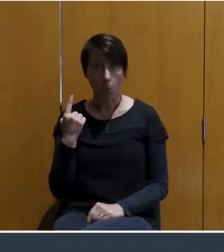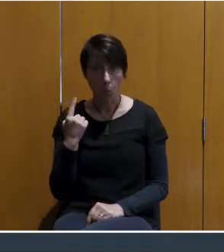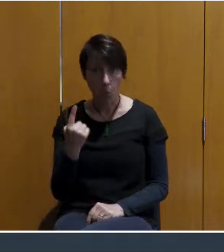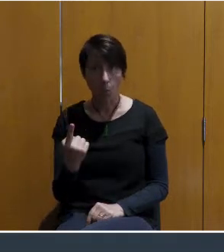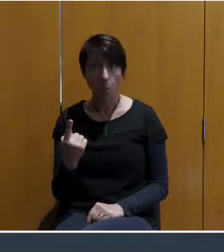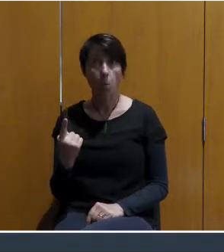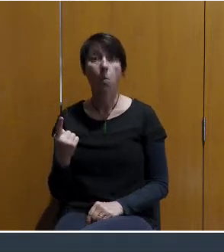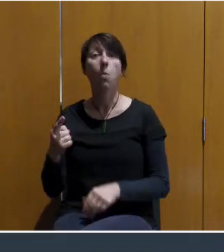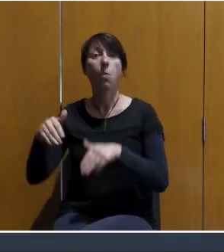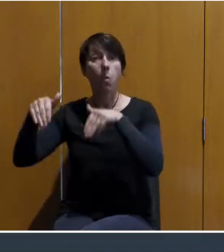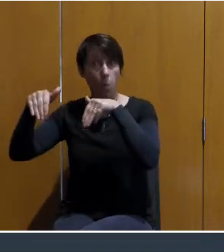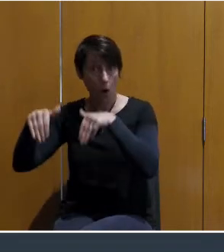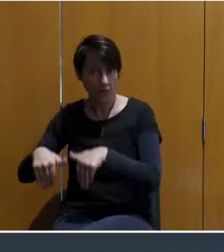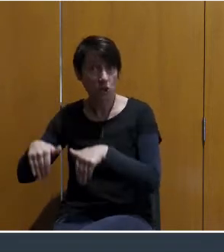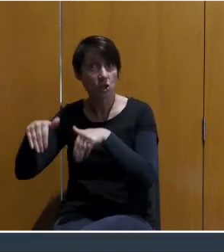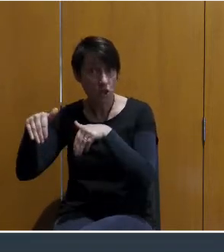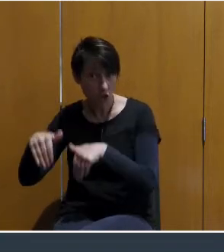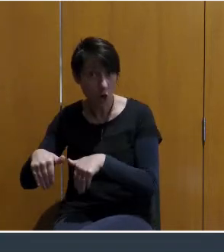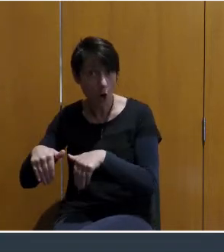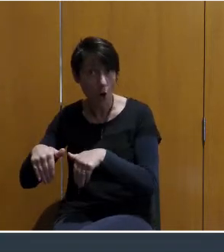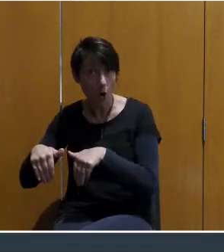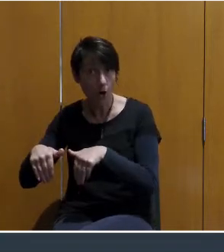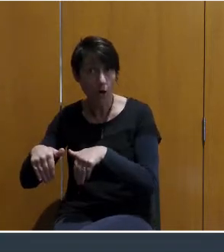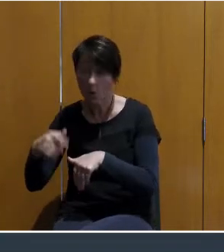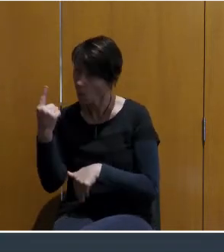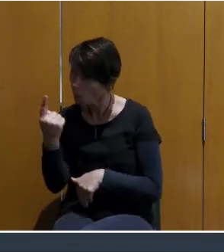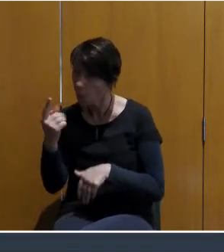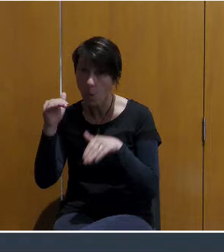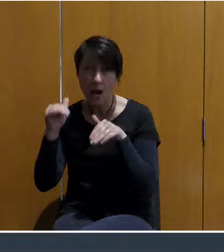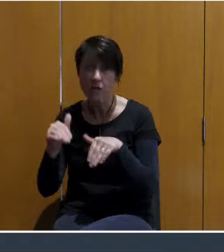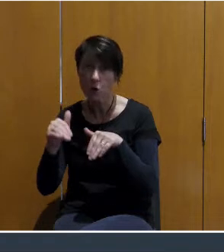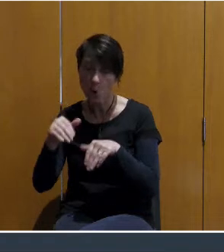season of One dog. breeding. So,